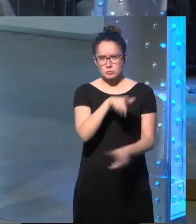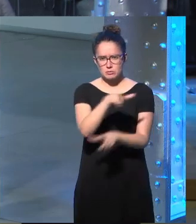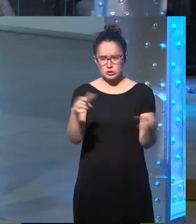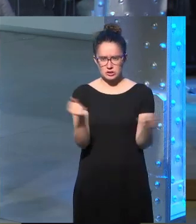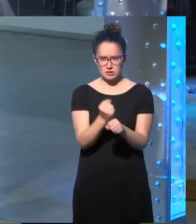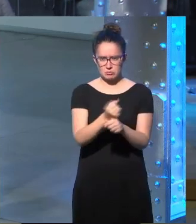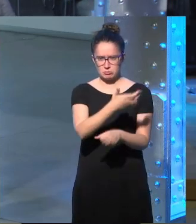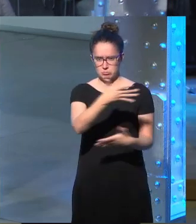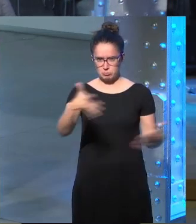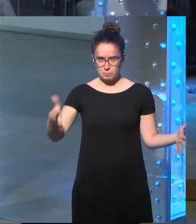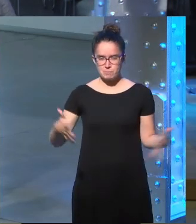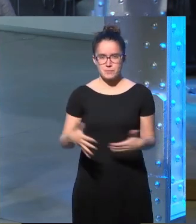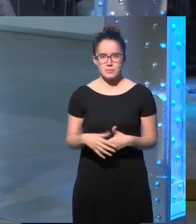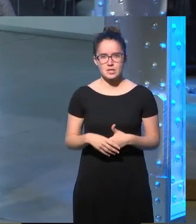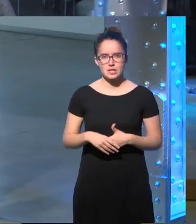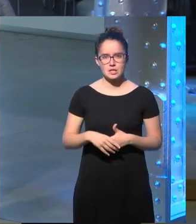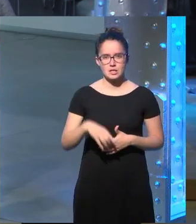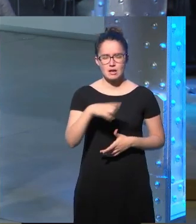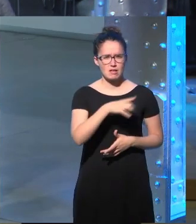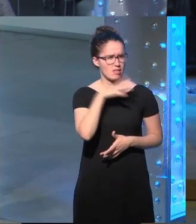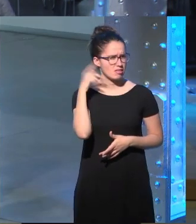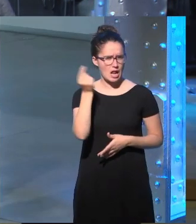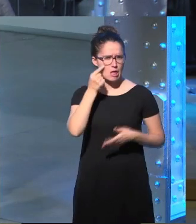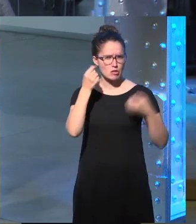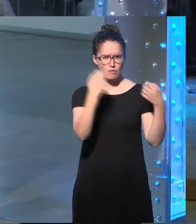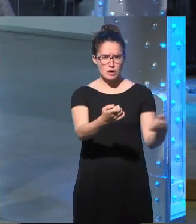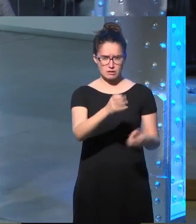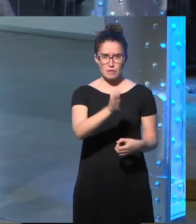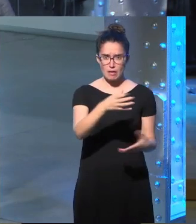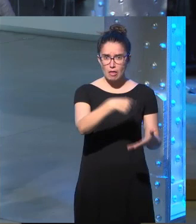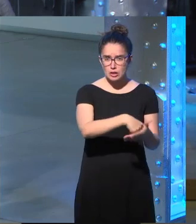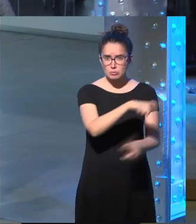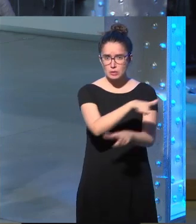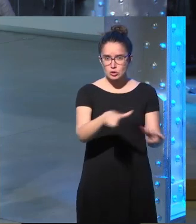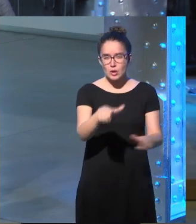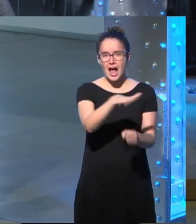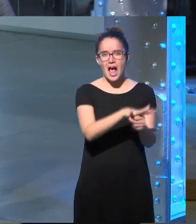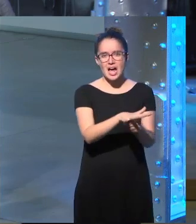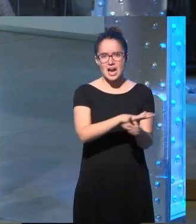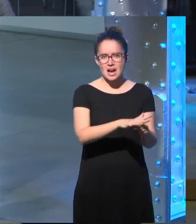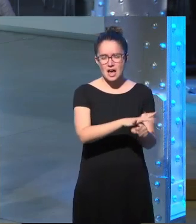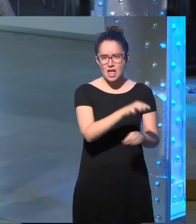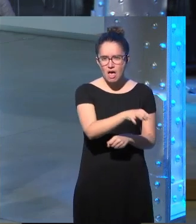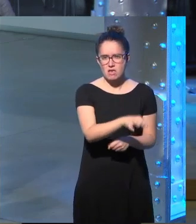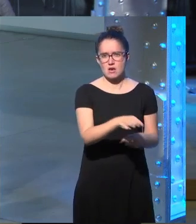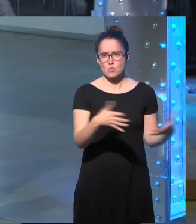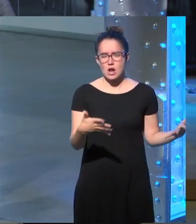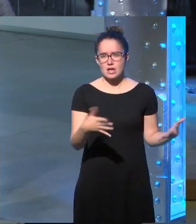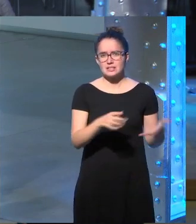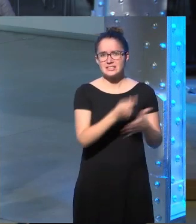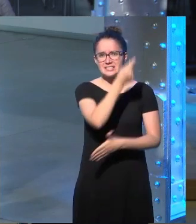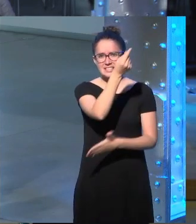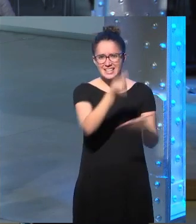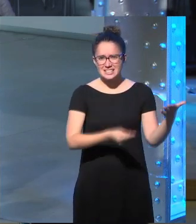300,000 employees or something like that, lots of them, and they must have a lot of talent in their company. One of the areas